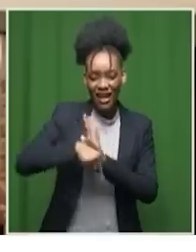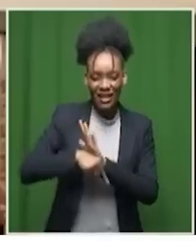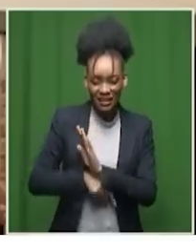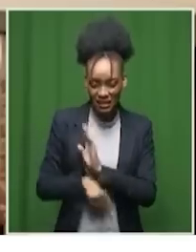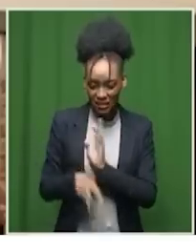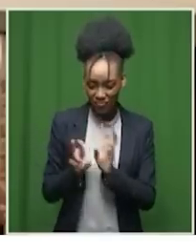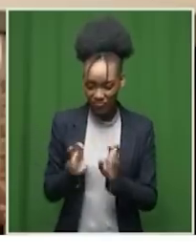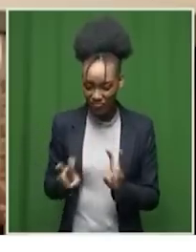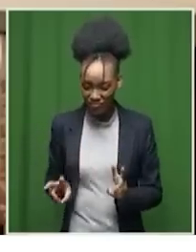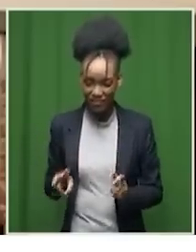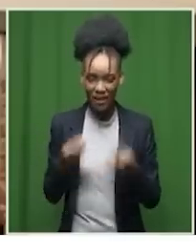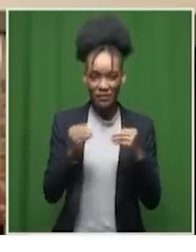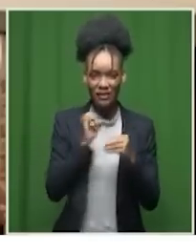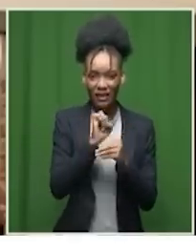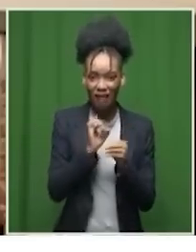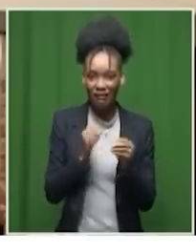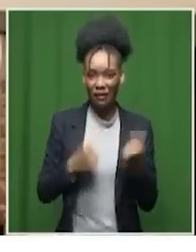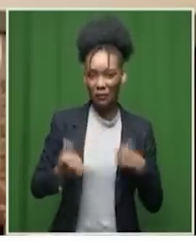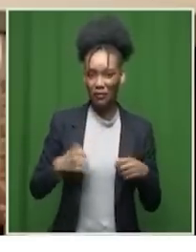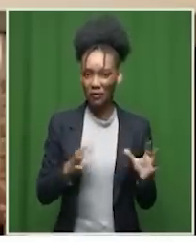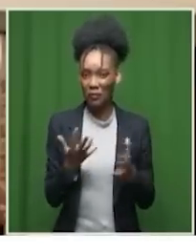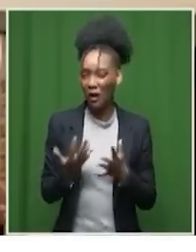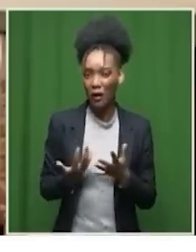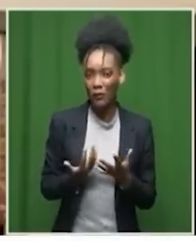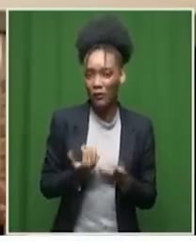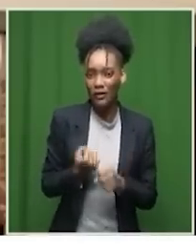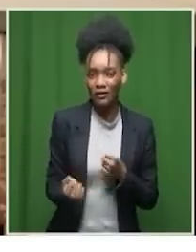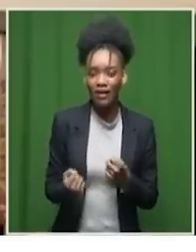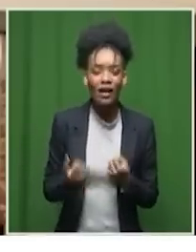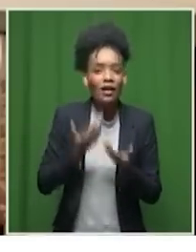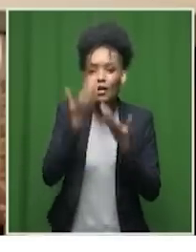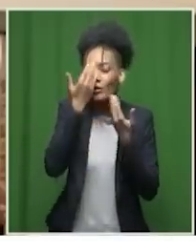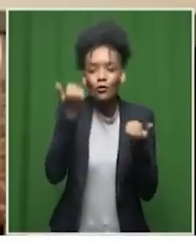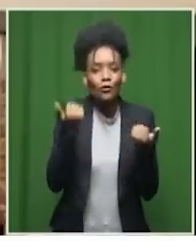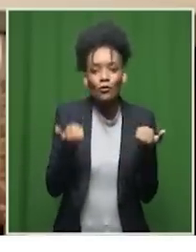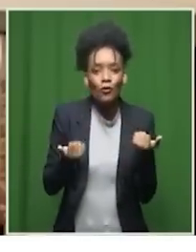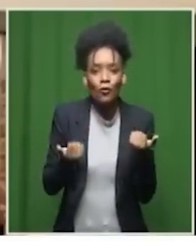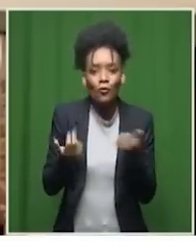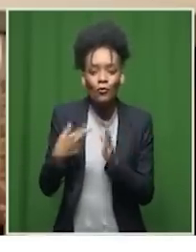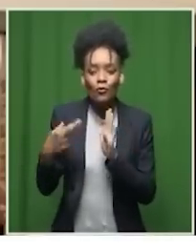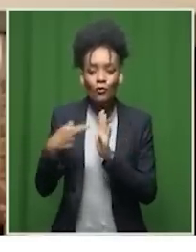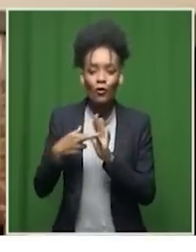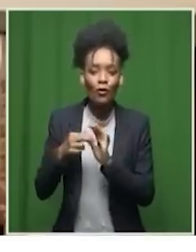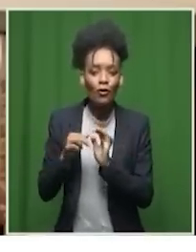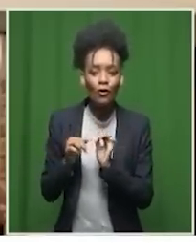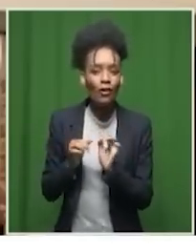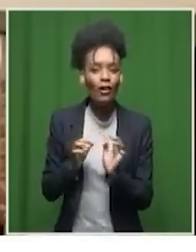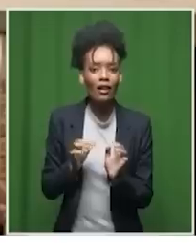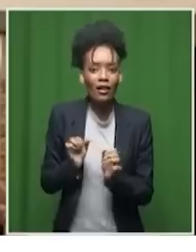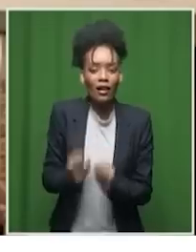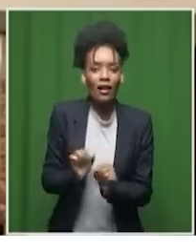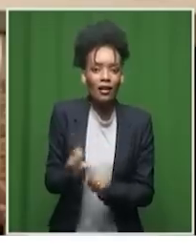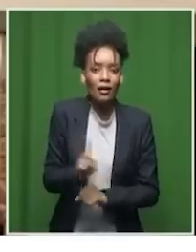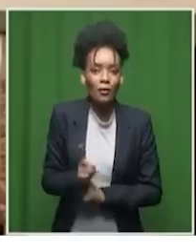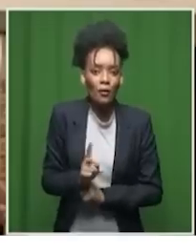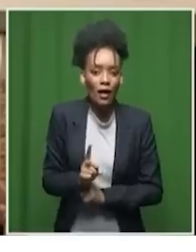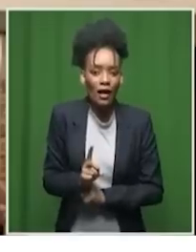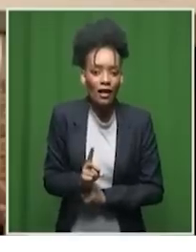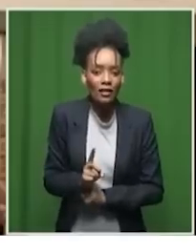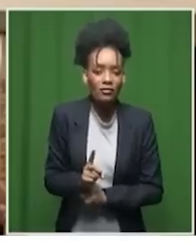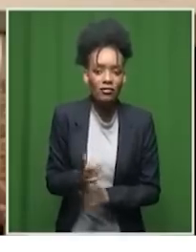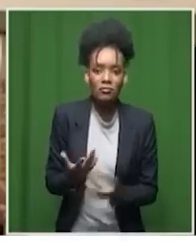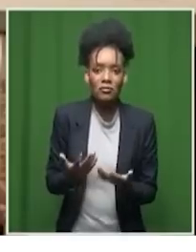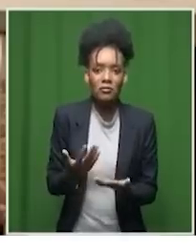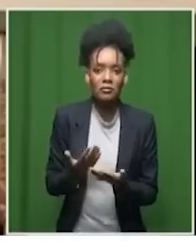realize his what role he played in the downturn of Lonmin, where a share price of